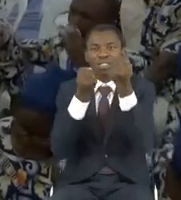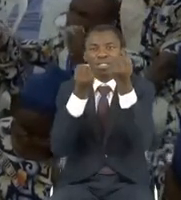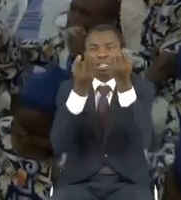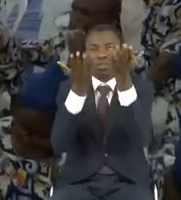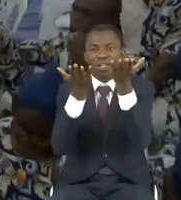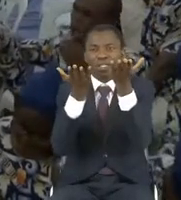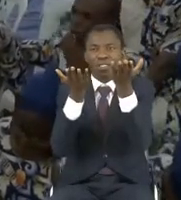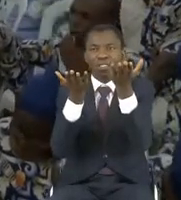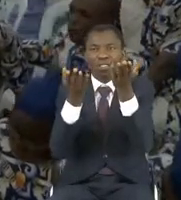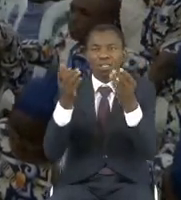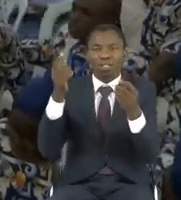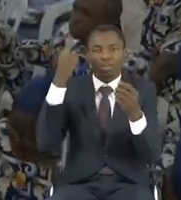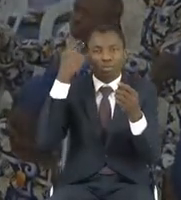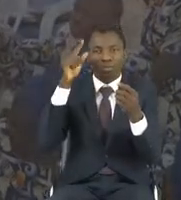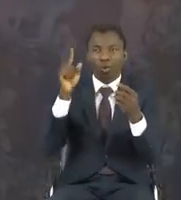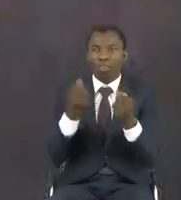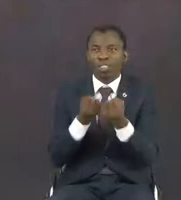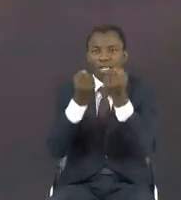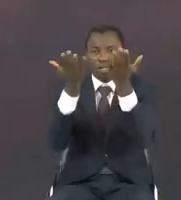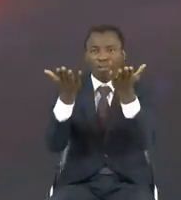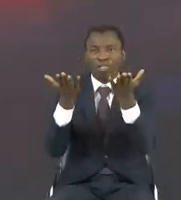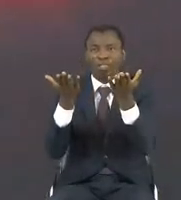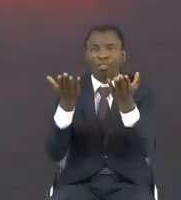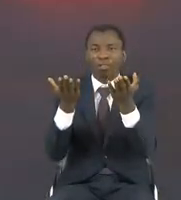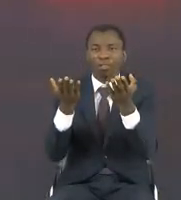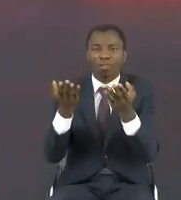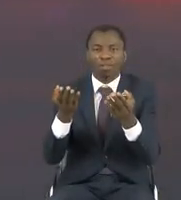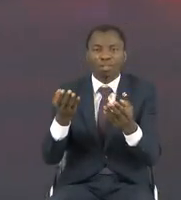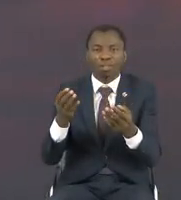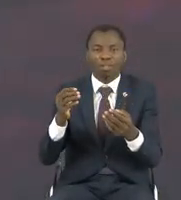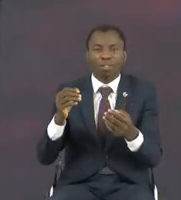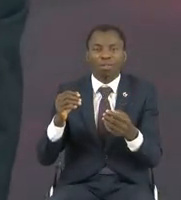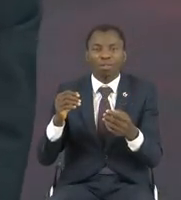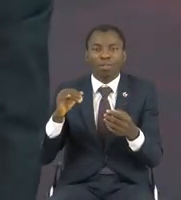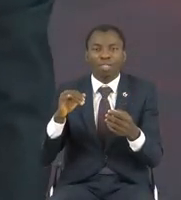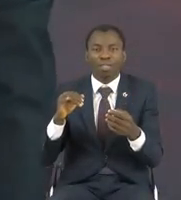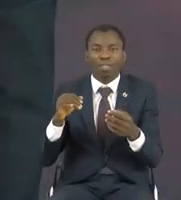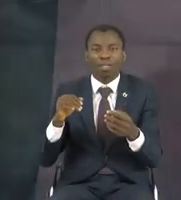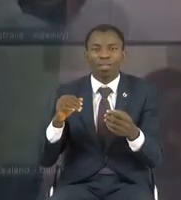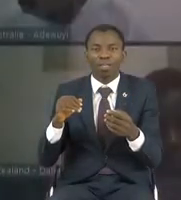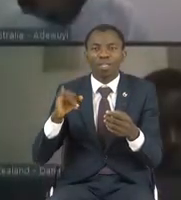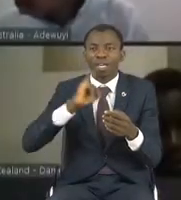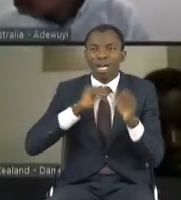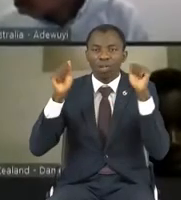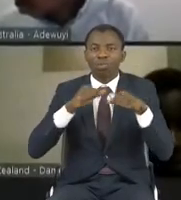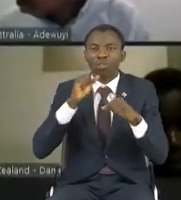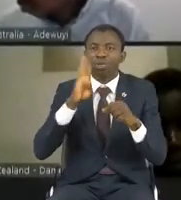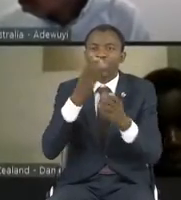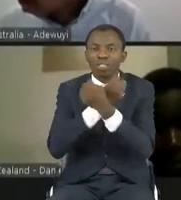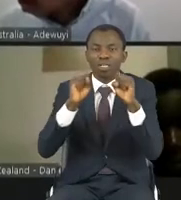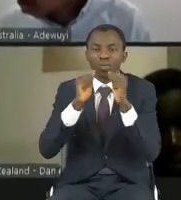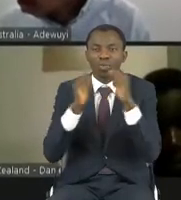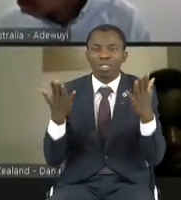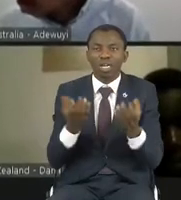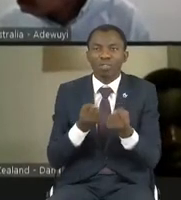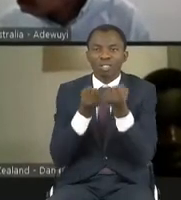for sacrifice. I couldn't be saved without sacrifice, and